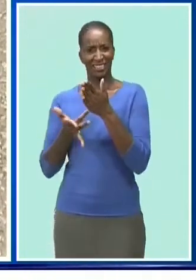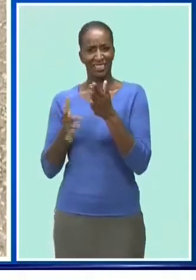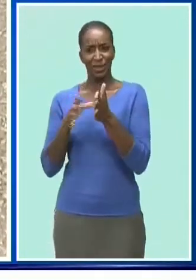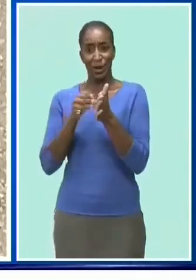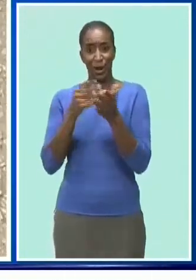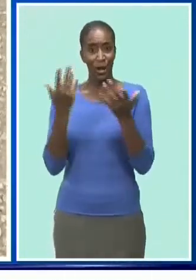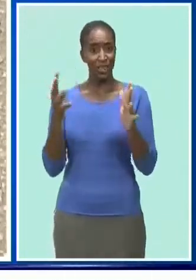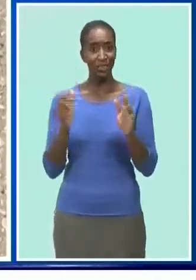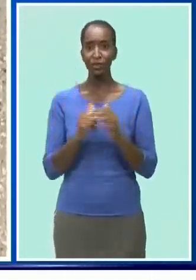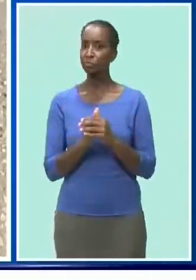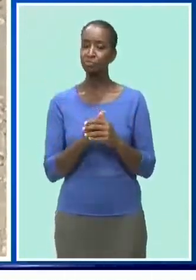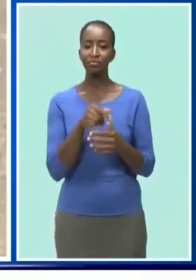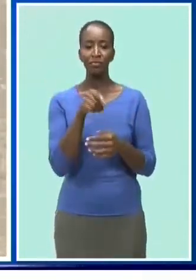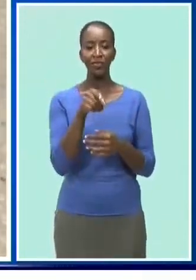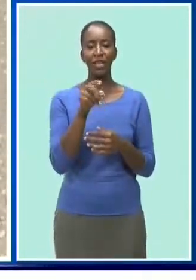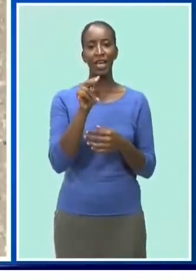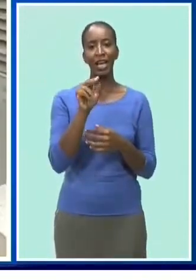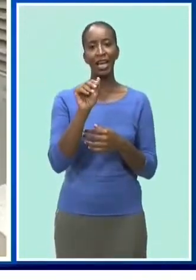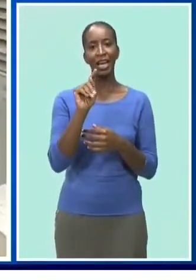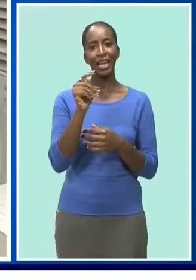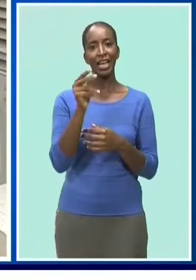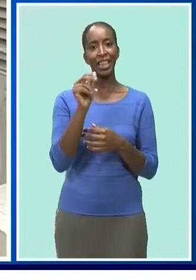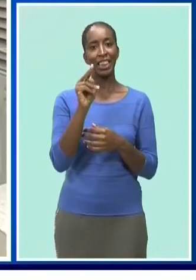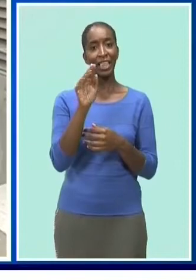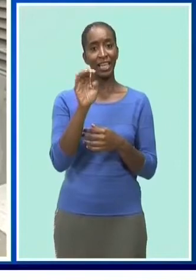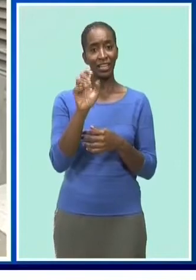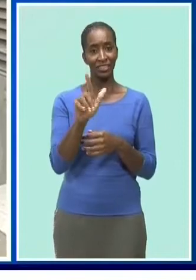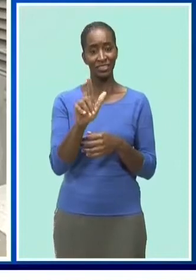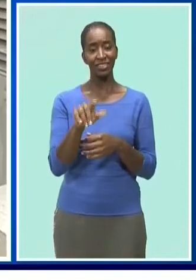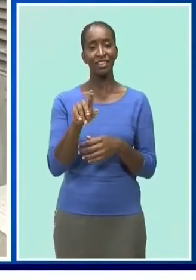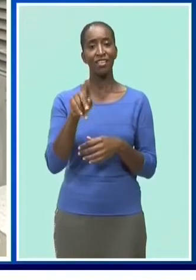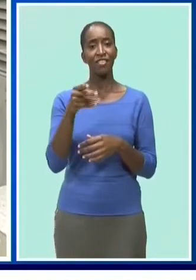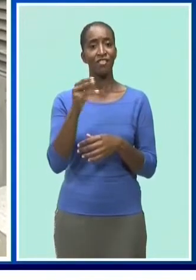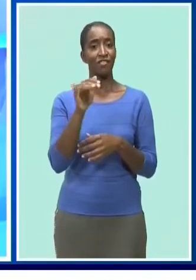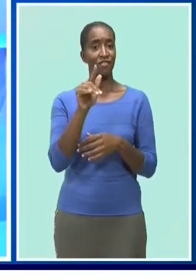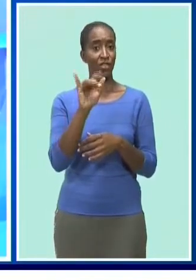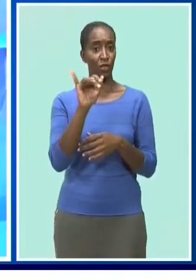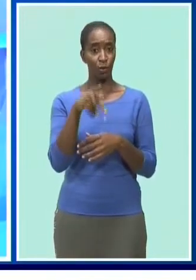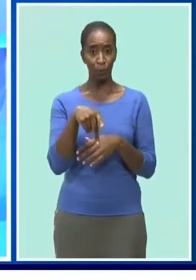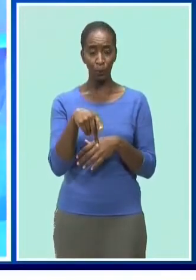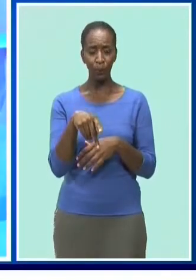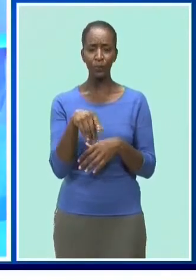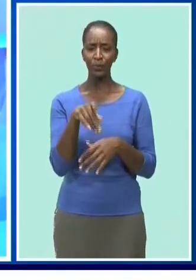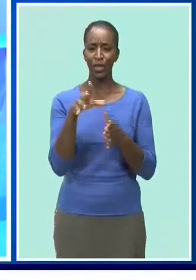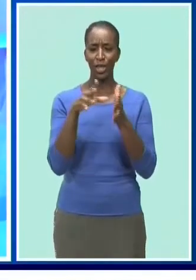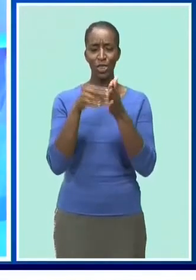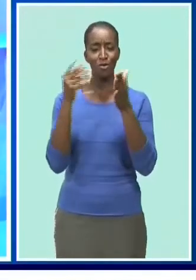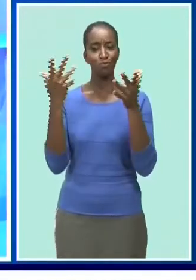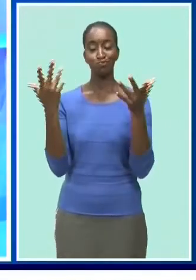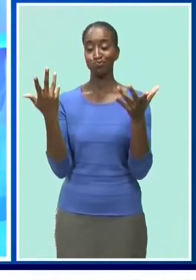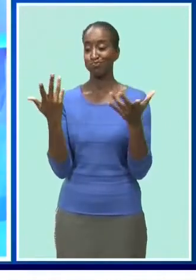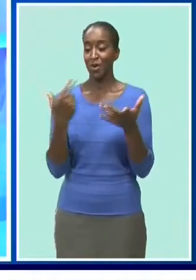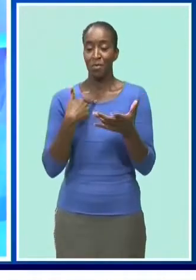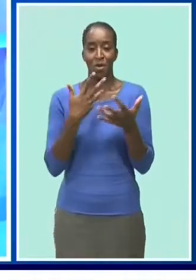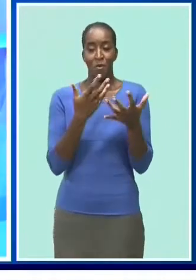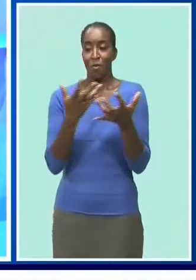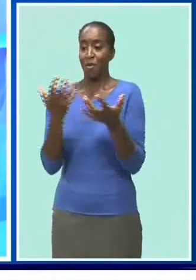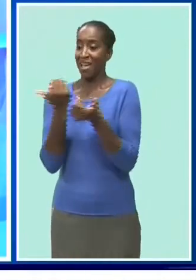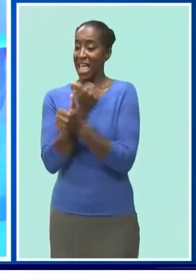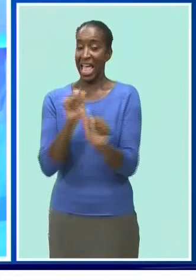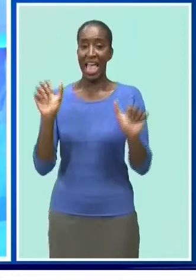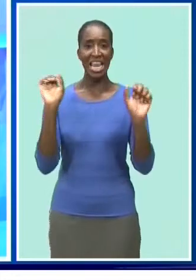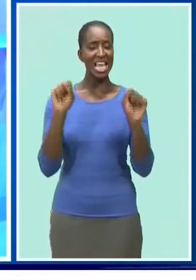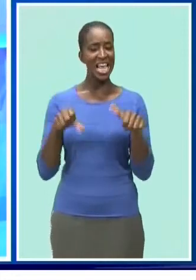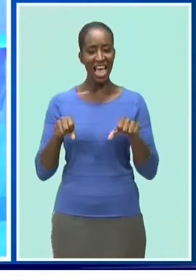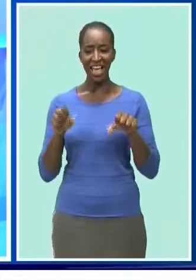Nathaniel Phillip, Video 246 taught him that anything's possible. It provides a sort of a safe place, and it allows you to be as creative